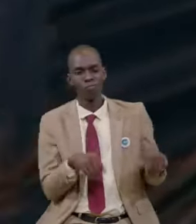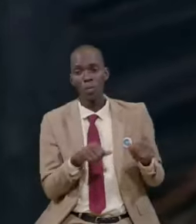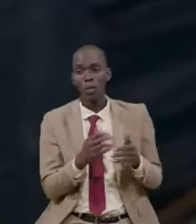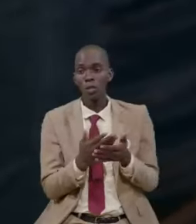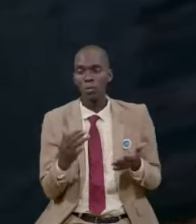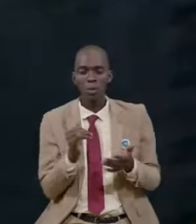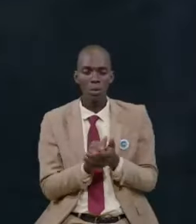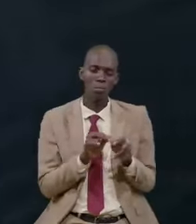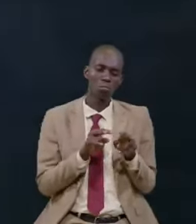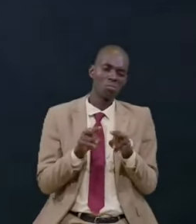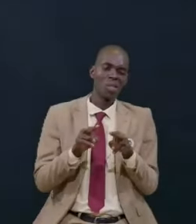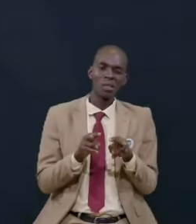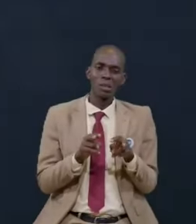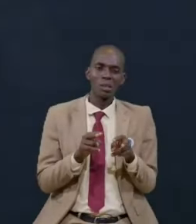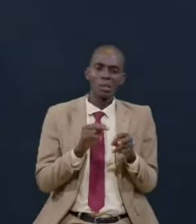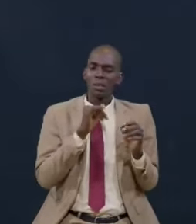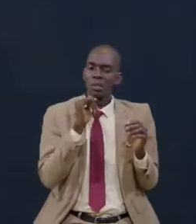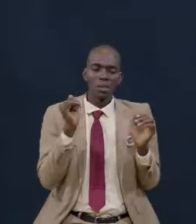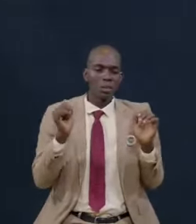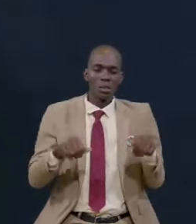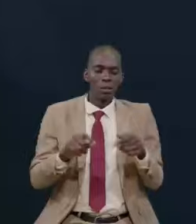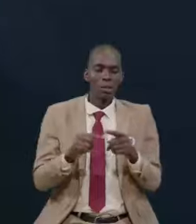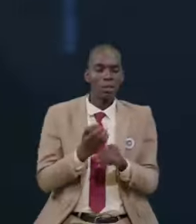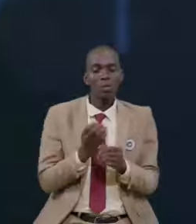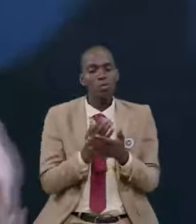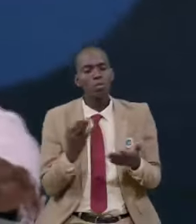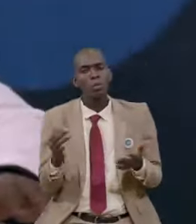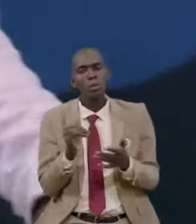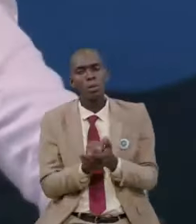something appearing unheard of, a